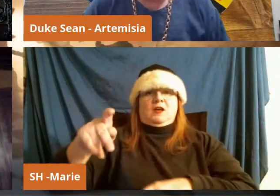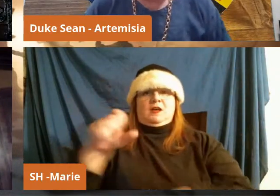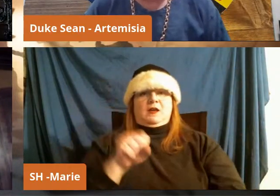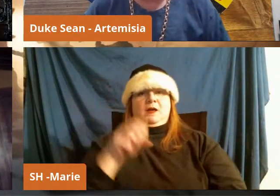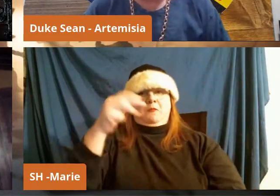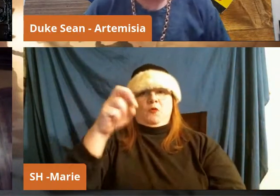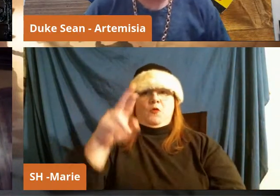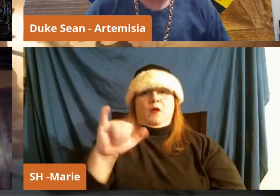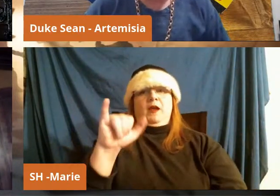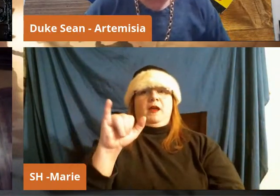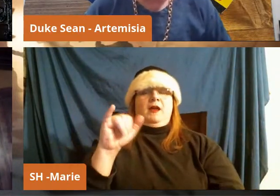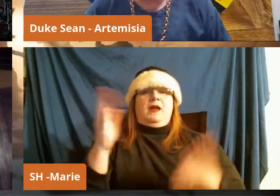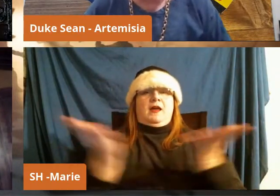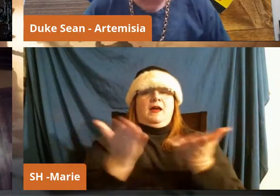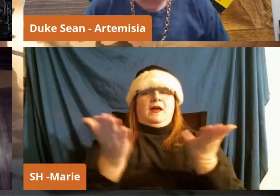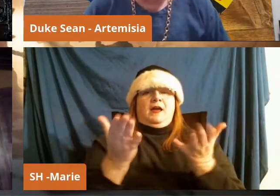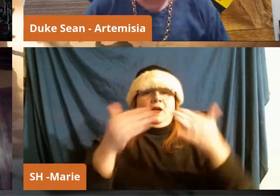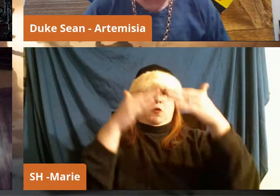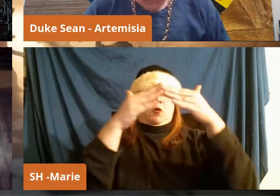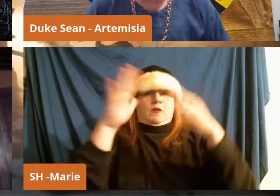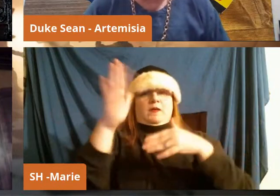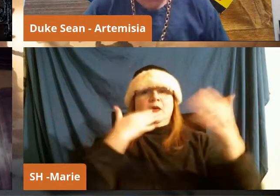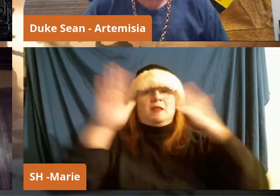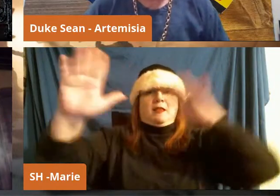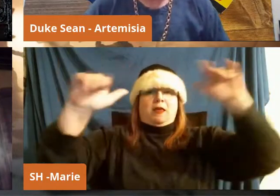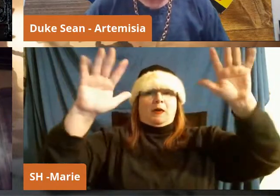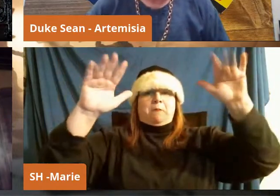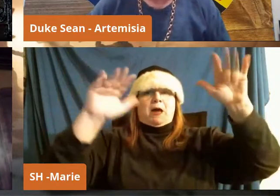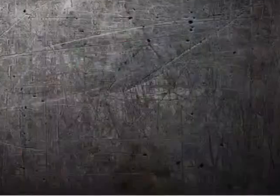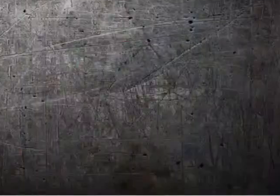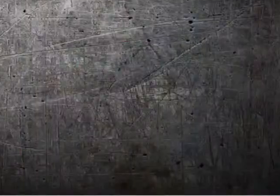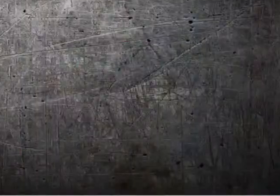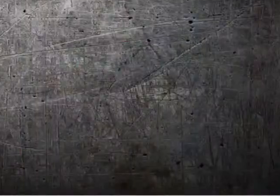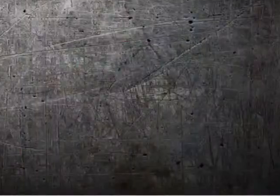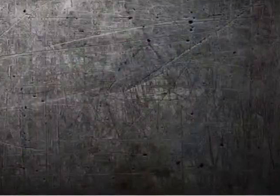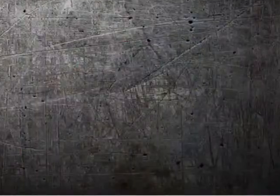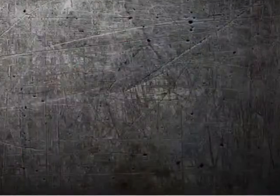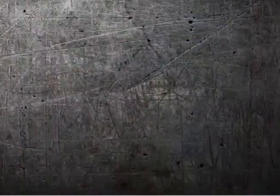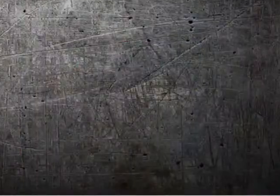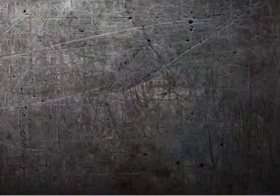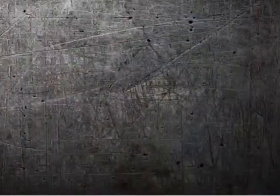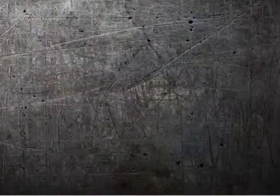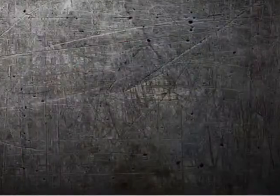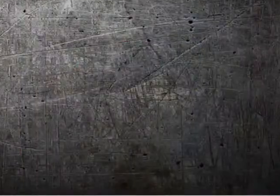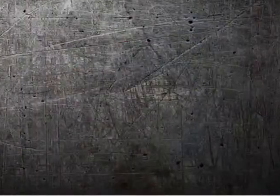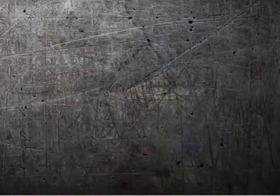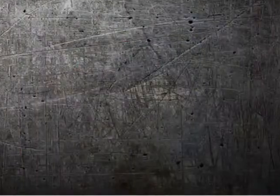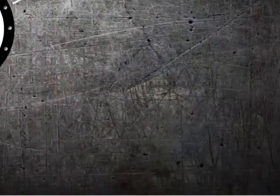Marie, I guess, in Kalbar's Corner. Night, everybody. Thanks. Bye, guys.